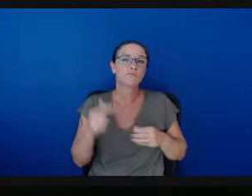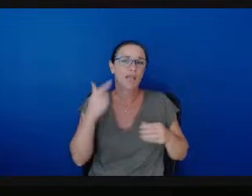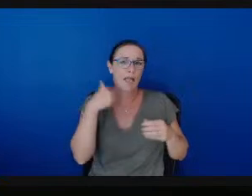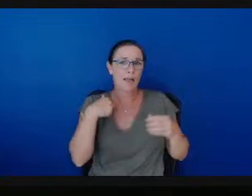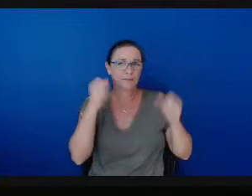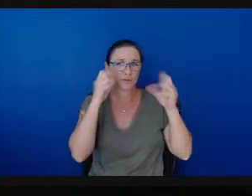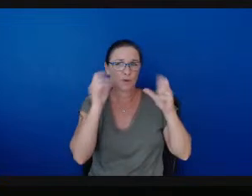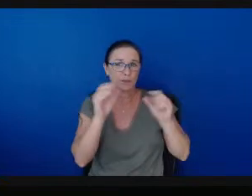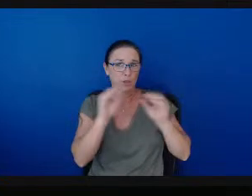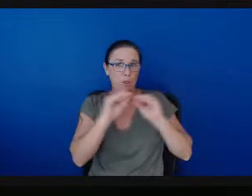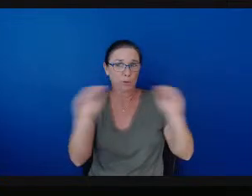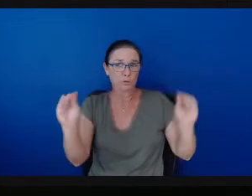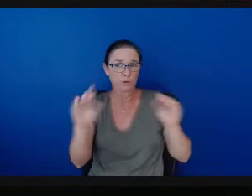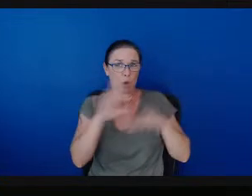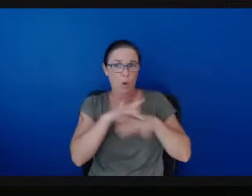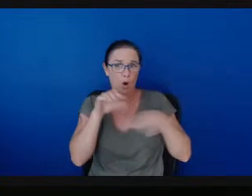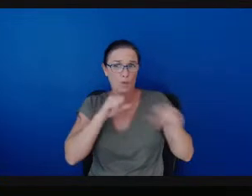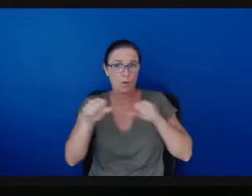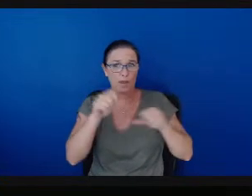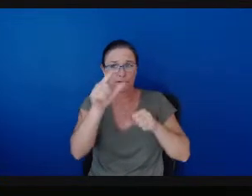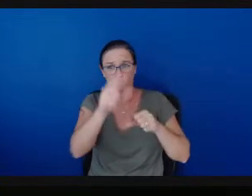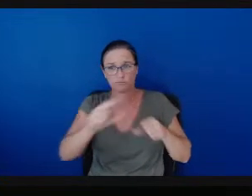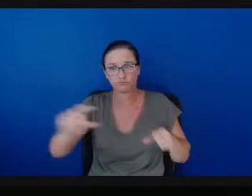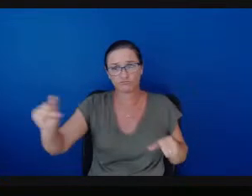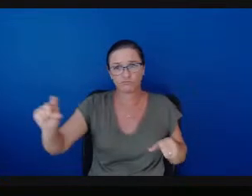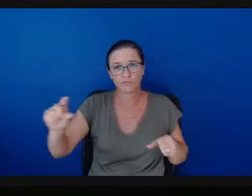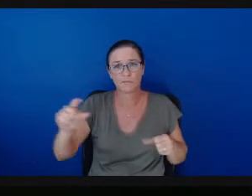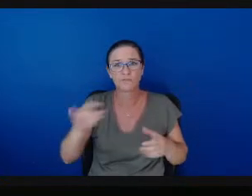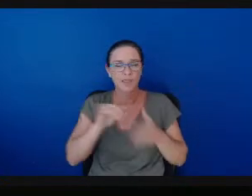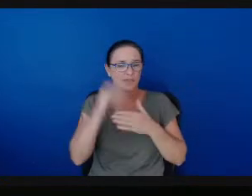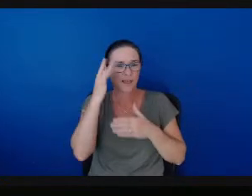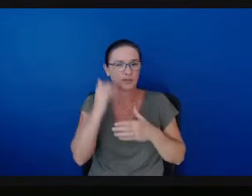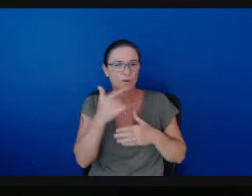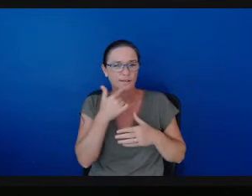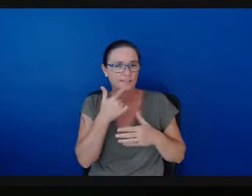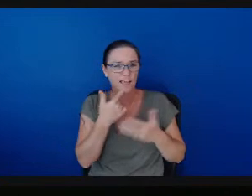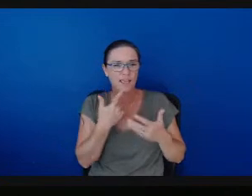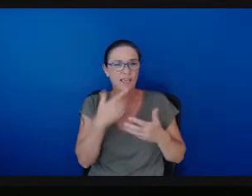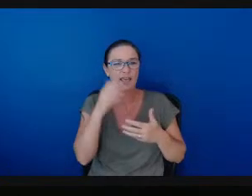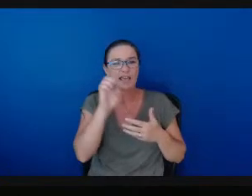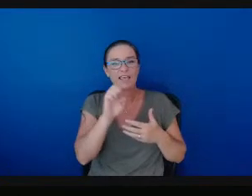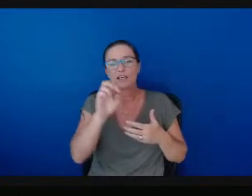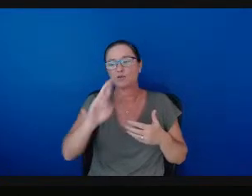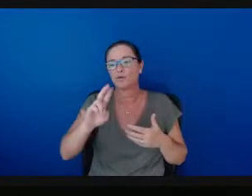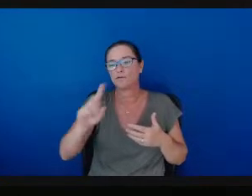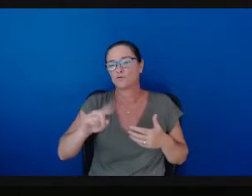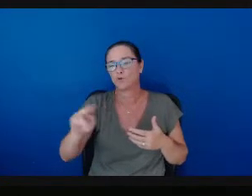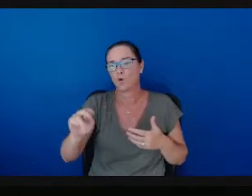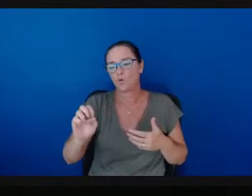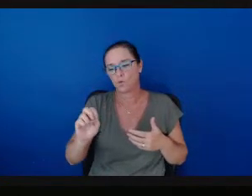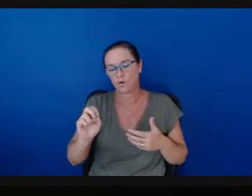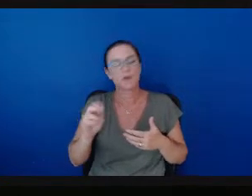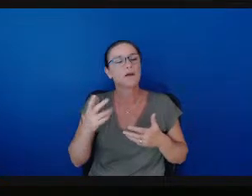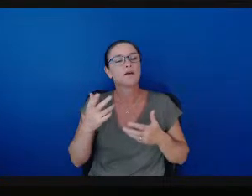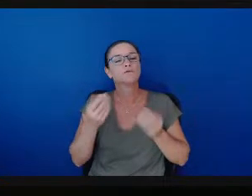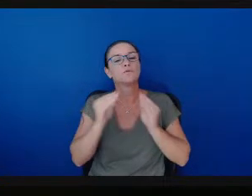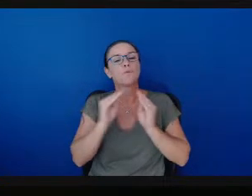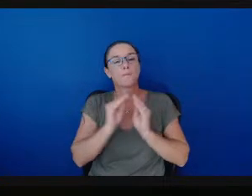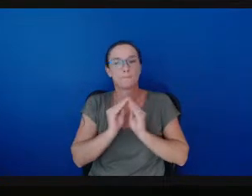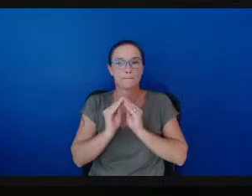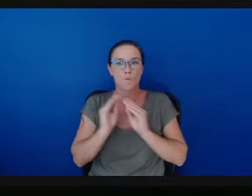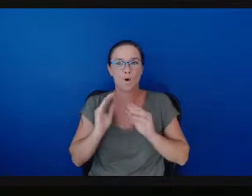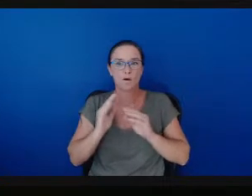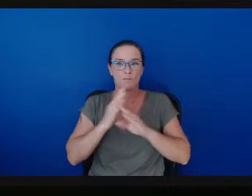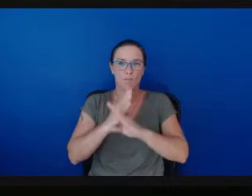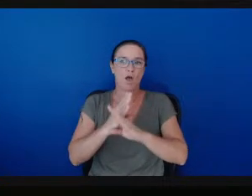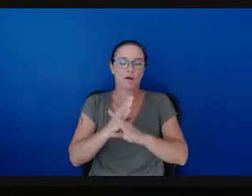zone at all. And that's where I come off saying that it seems like the East Rift zone is more blocked today than at any point since